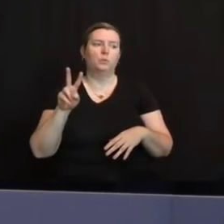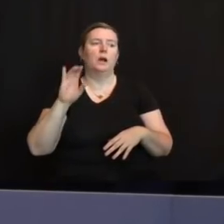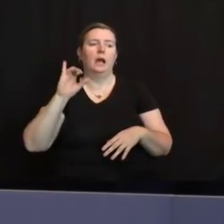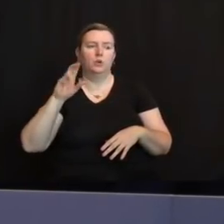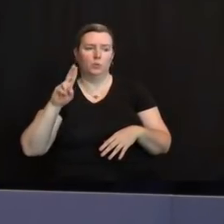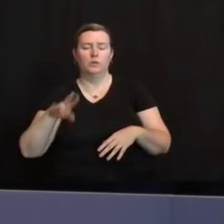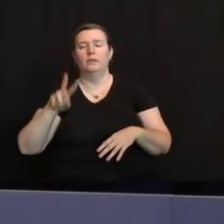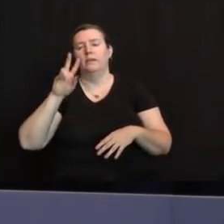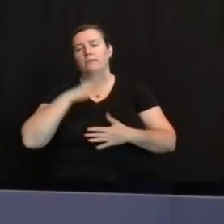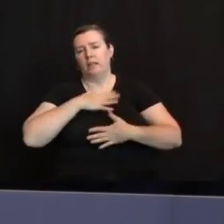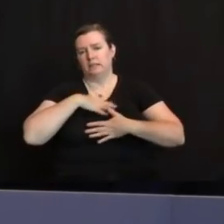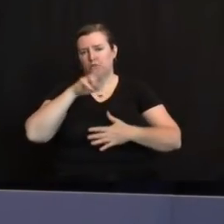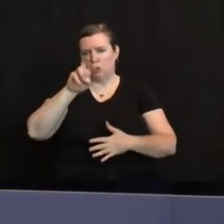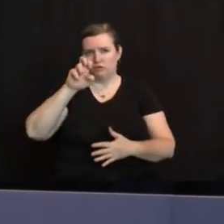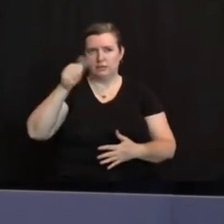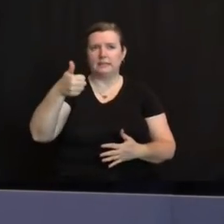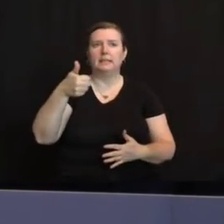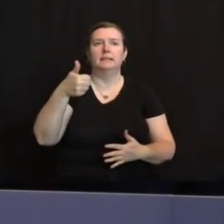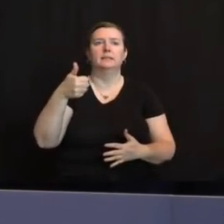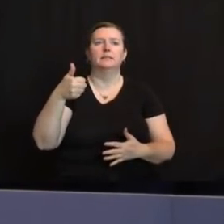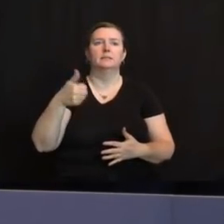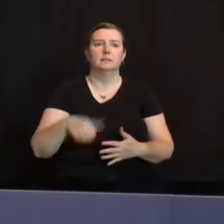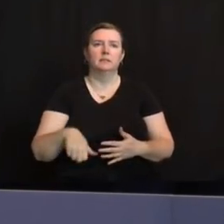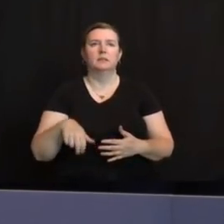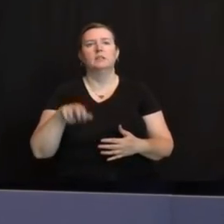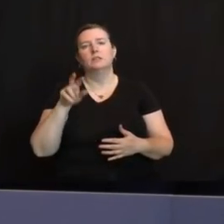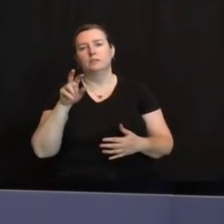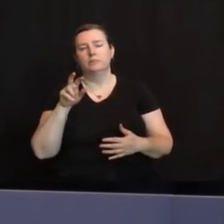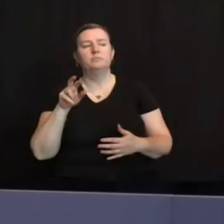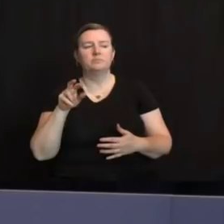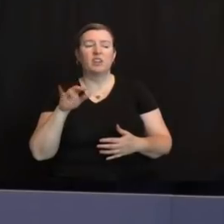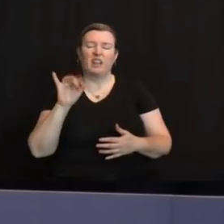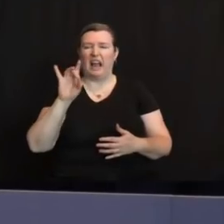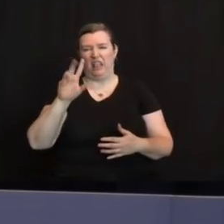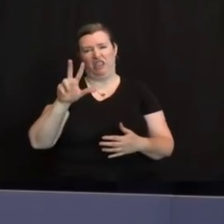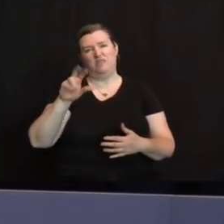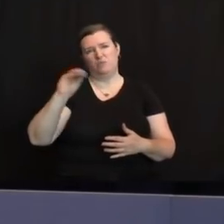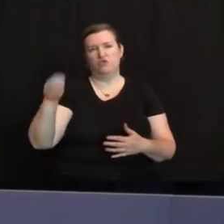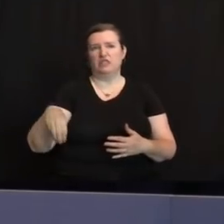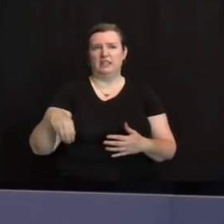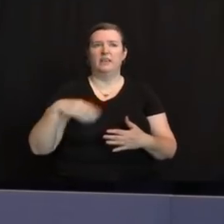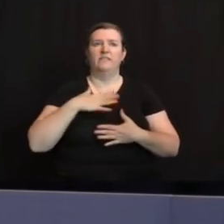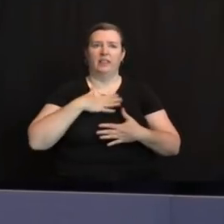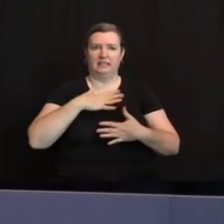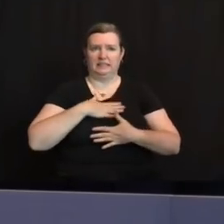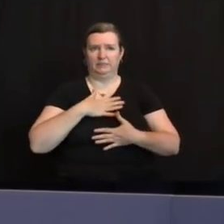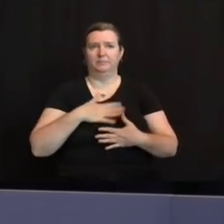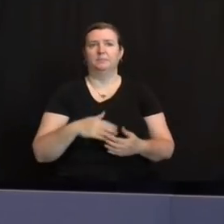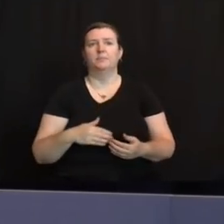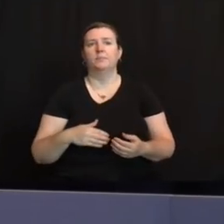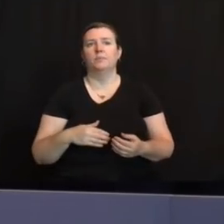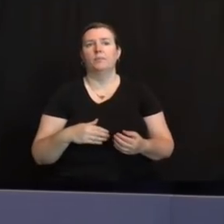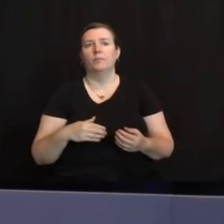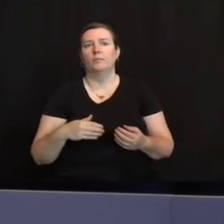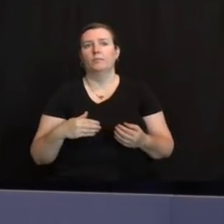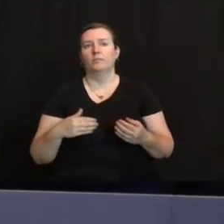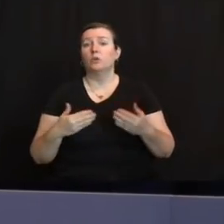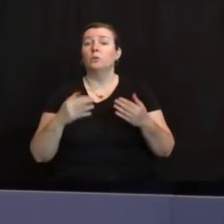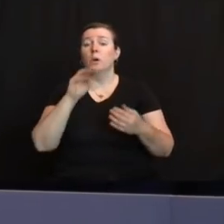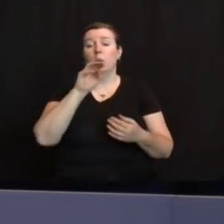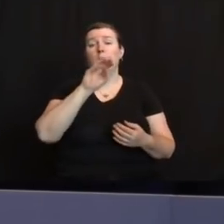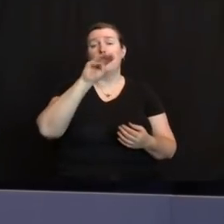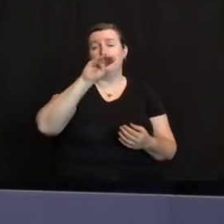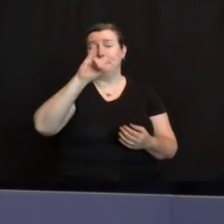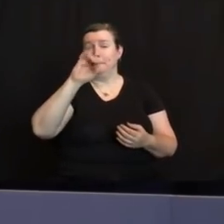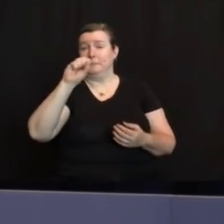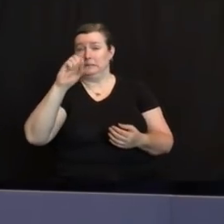of them on ventilators. There is 1 new case of multisystem inflammatory syndrome in children for a total